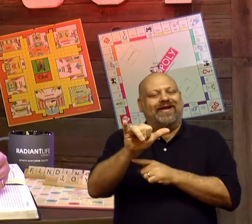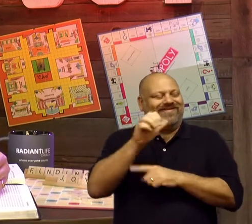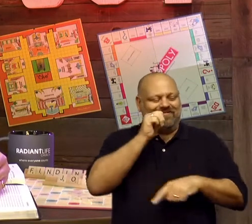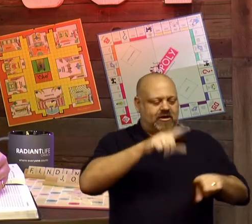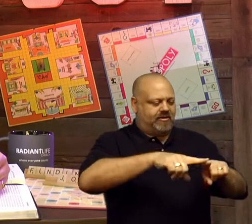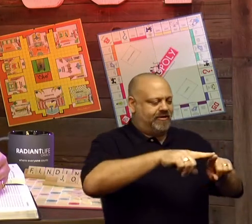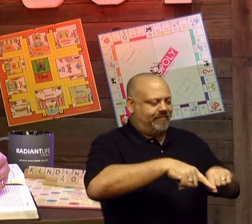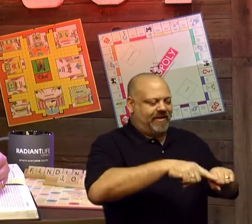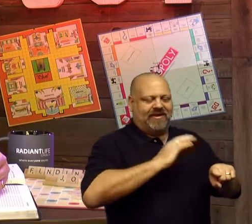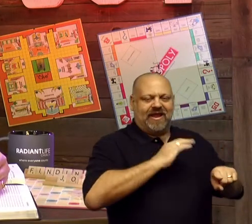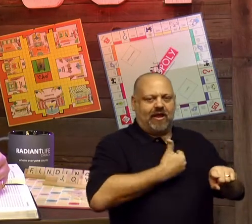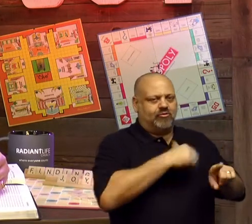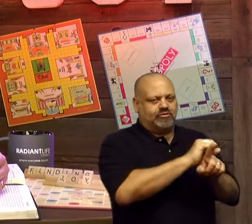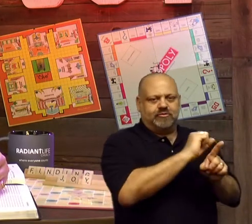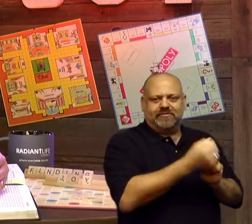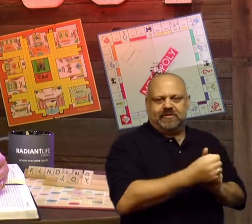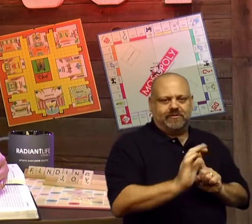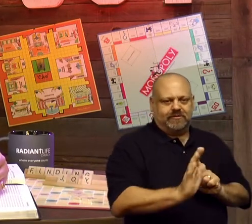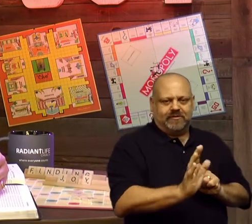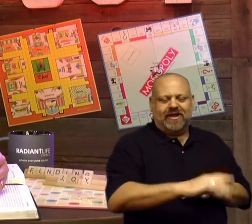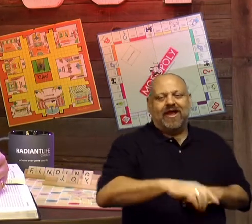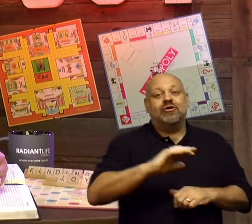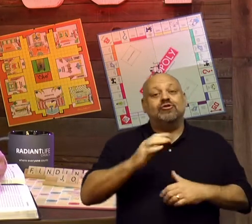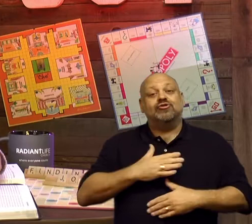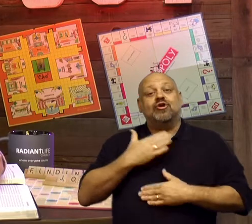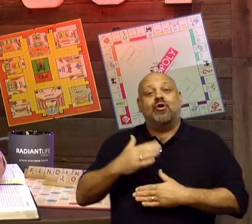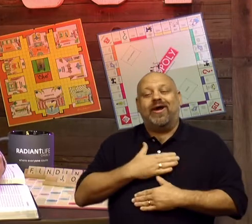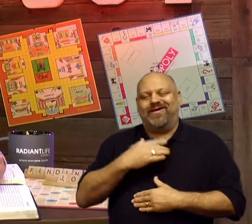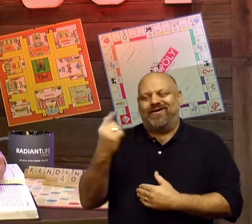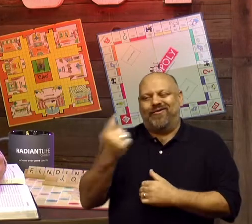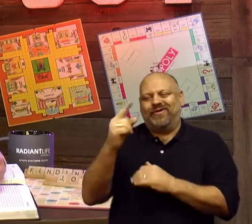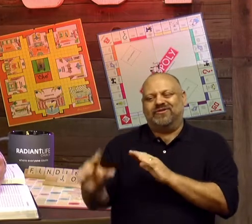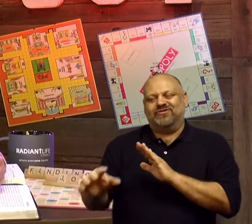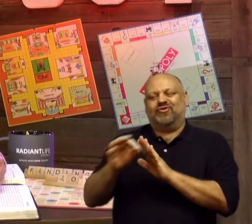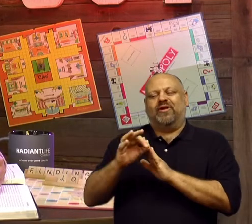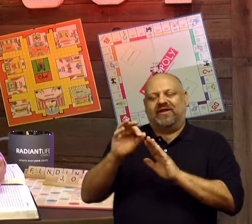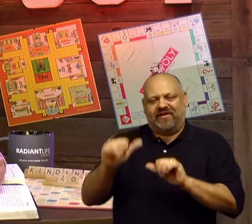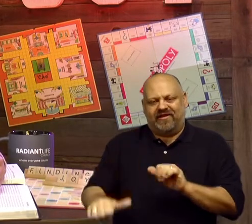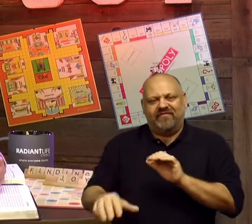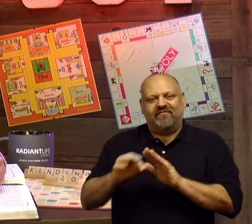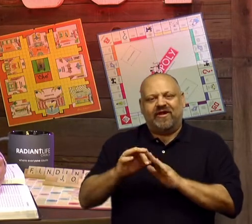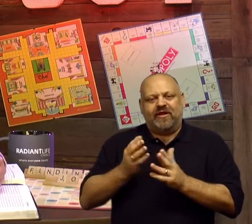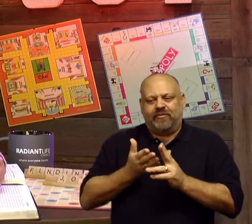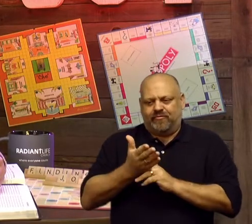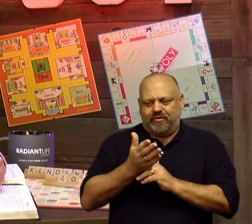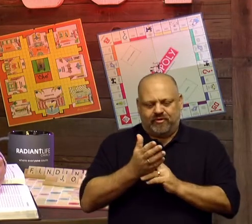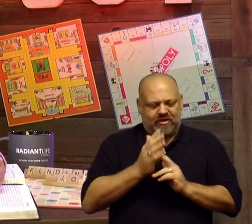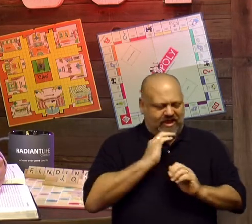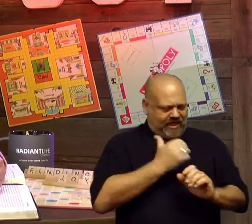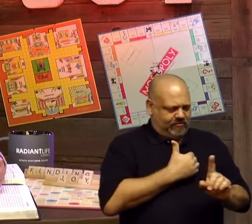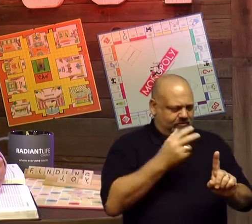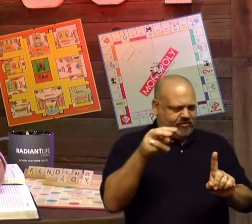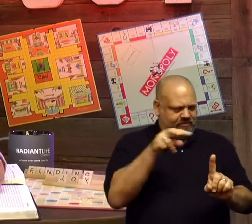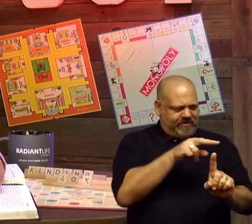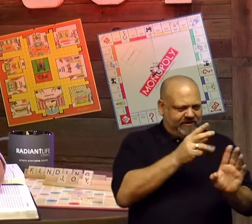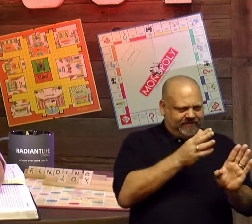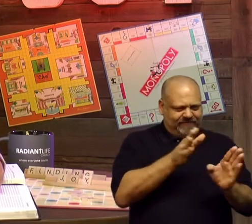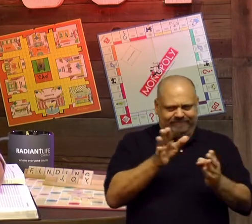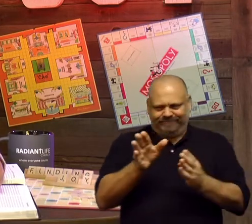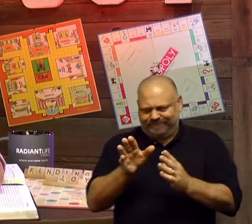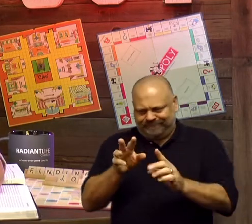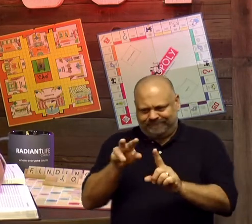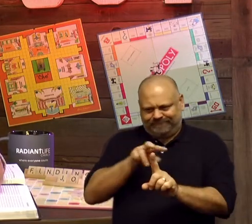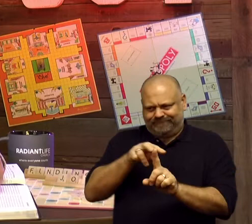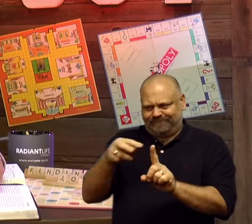is not dependent on our circumstances. Joy is always a choice and can be found through shifting our